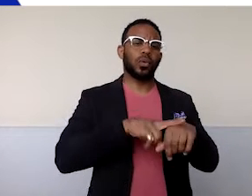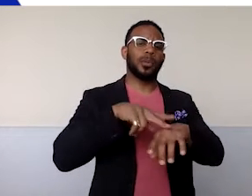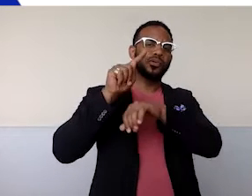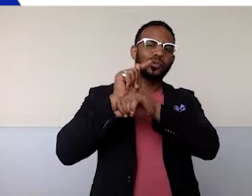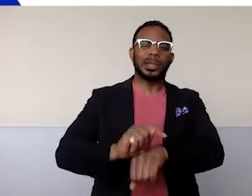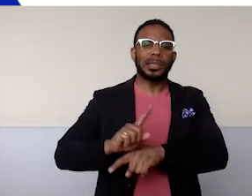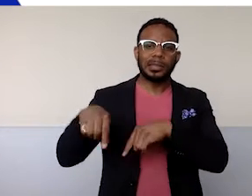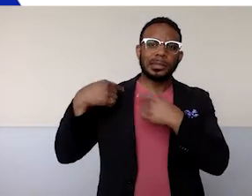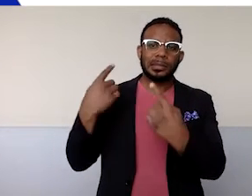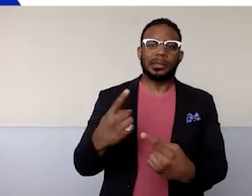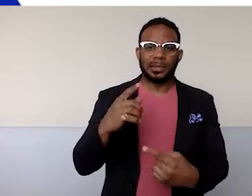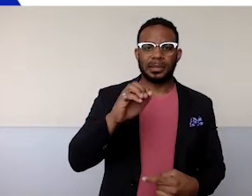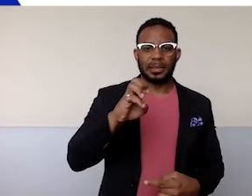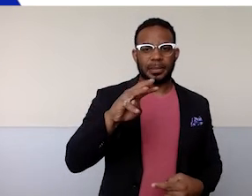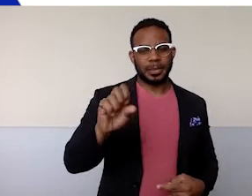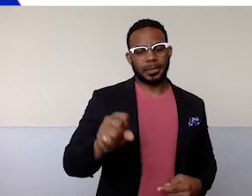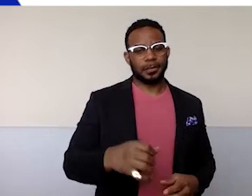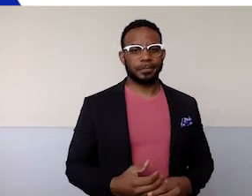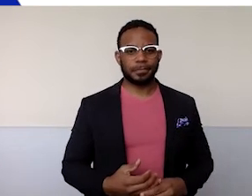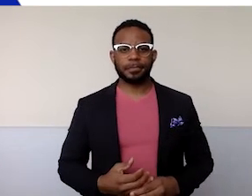traditional headless CMS.